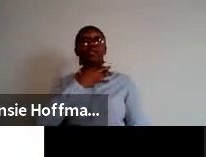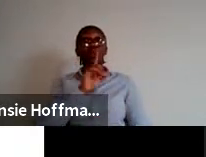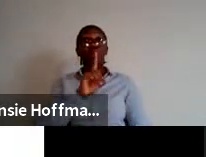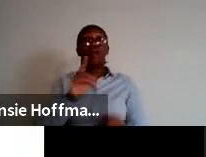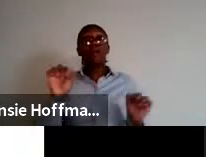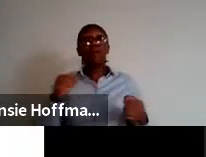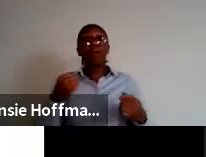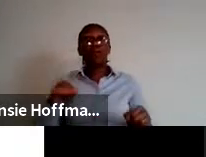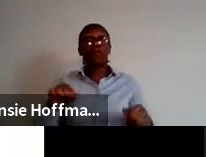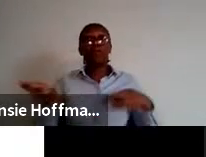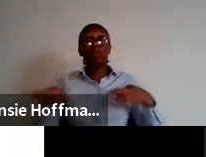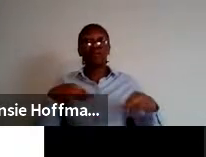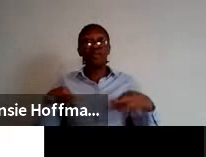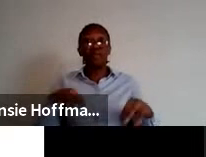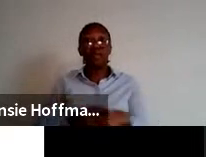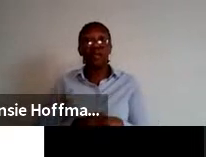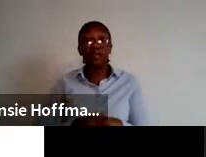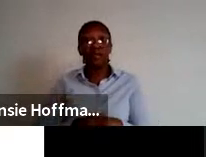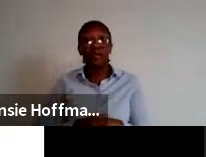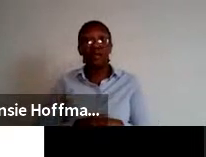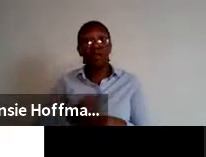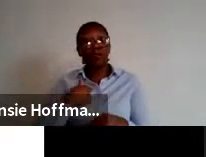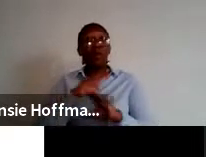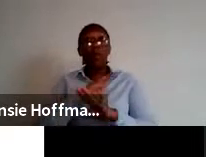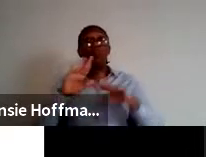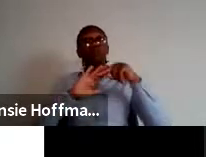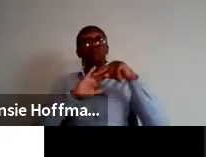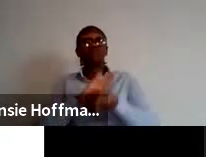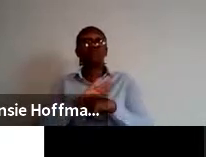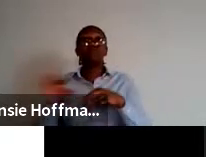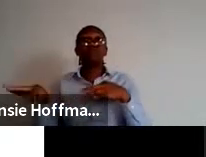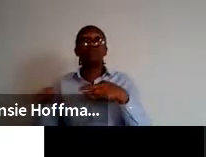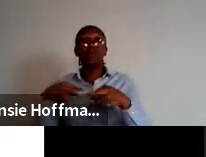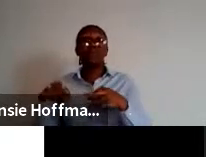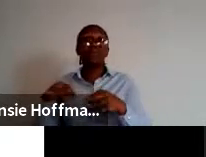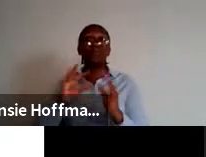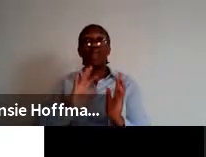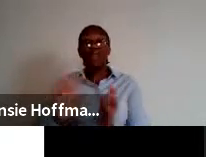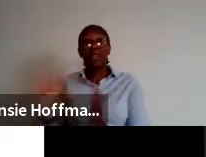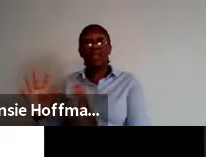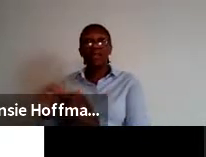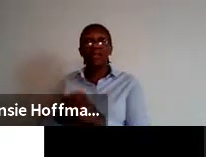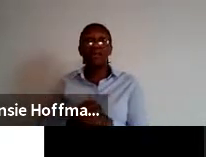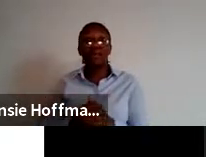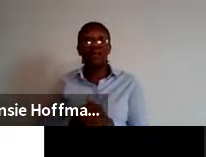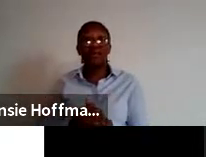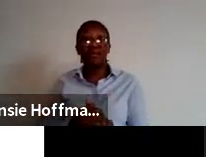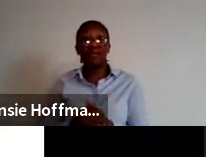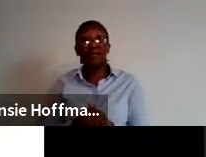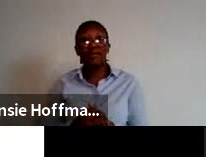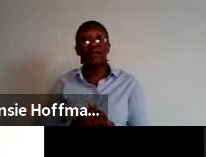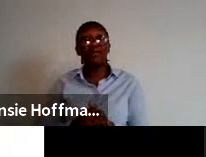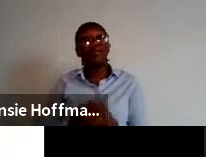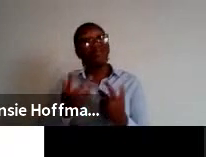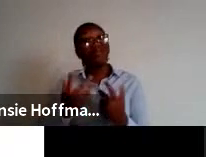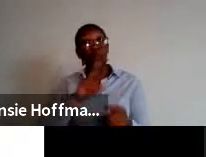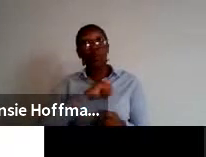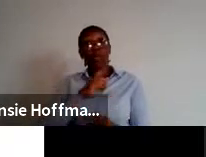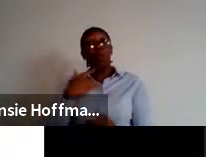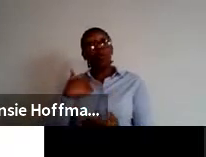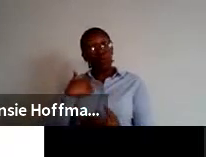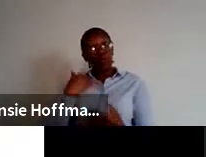self-explanatory. And then I'm not going to go deeper into trying to explain what impact they can cause because it's quite